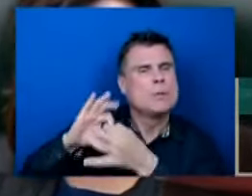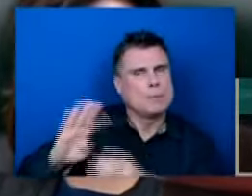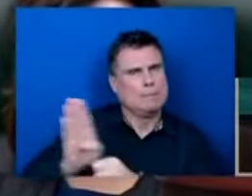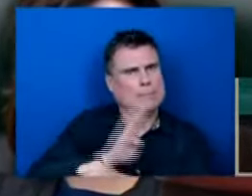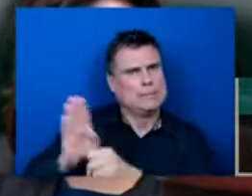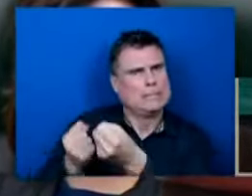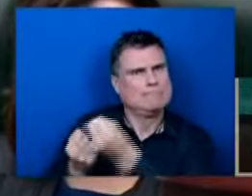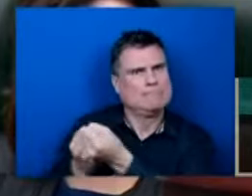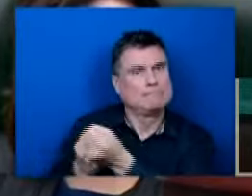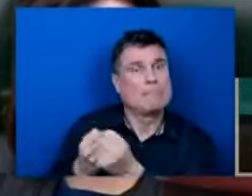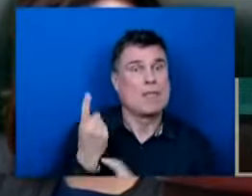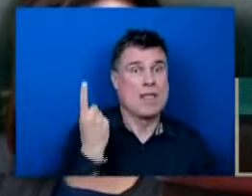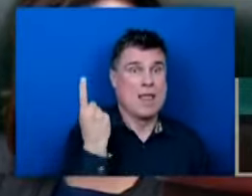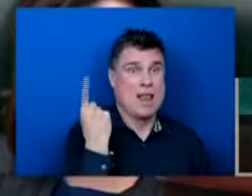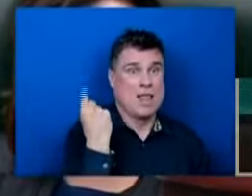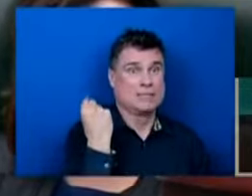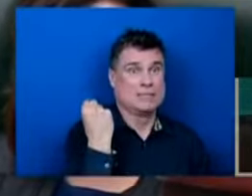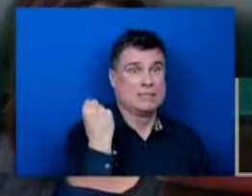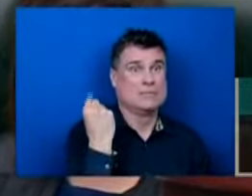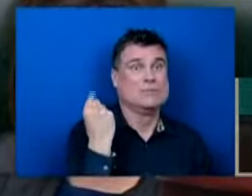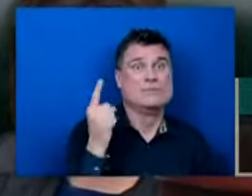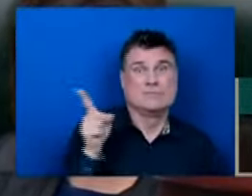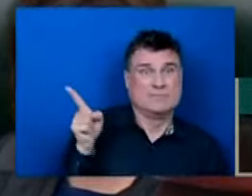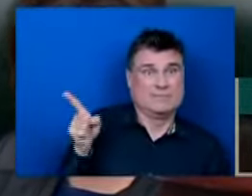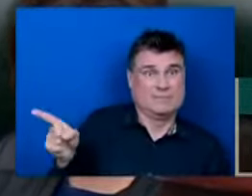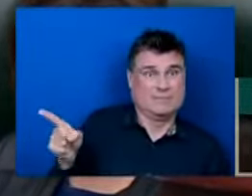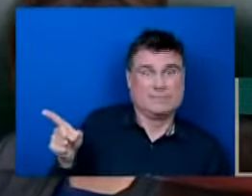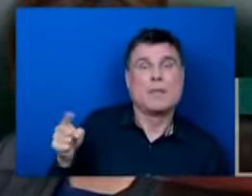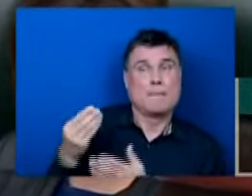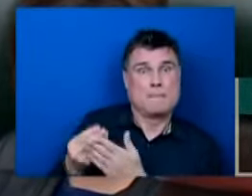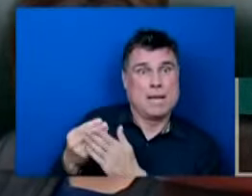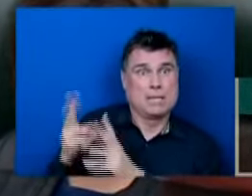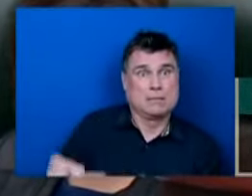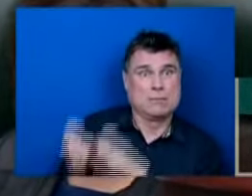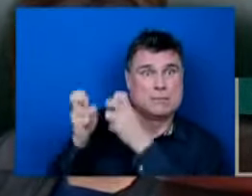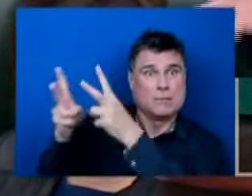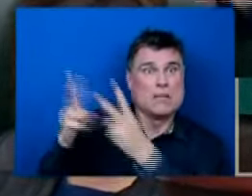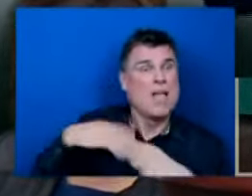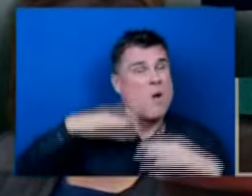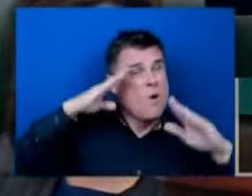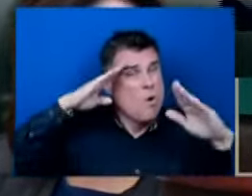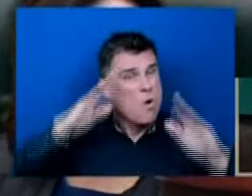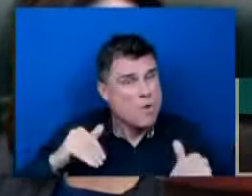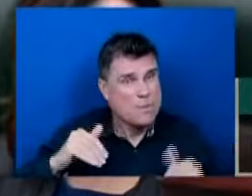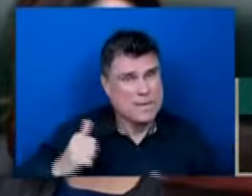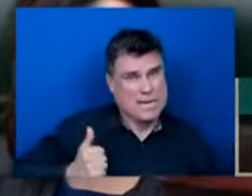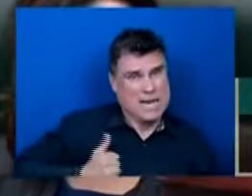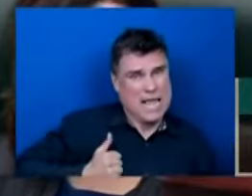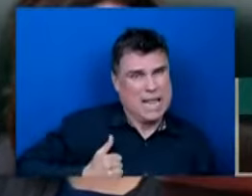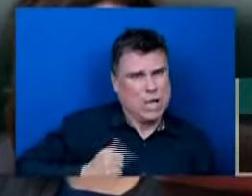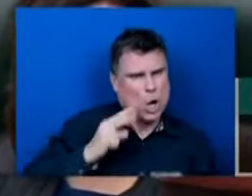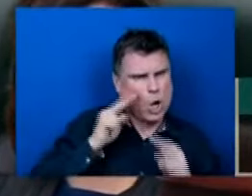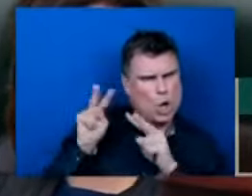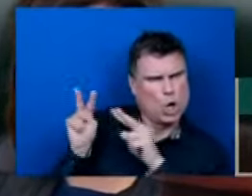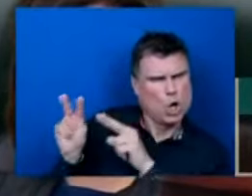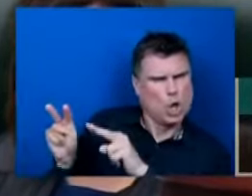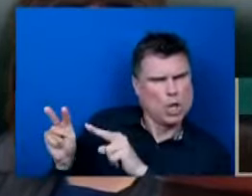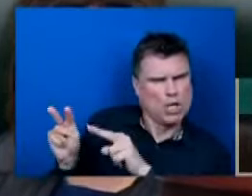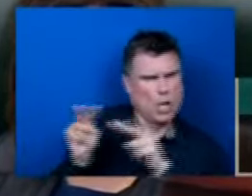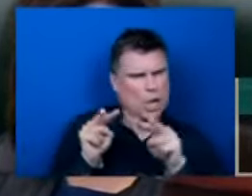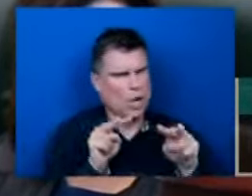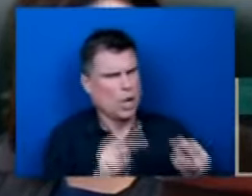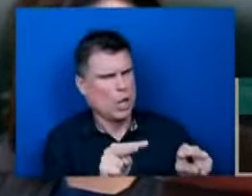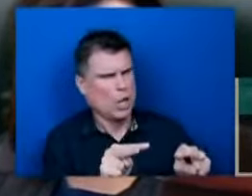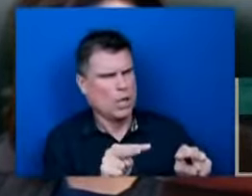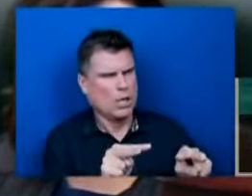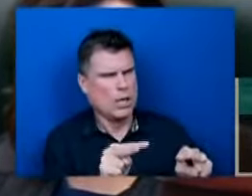look at the fundamentals driving the good news in their revenue forecast. It was us. It was Alberta. When the